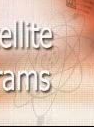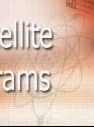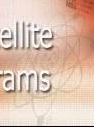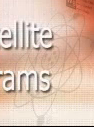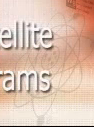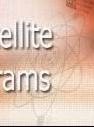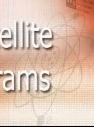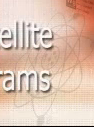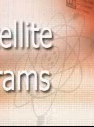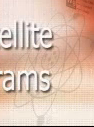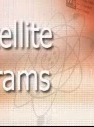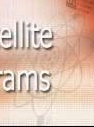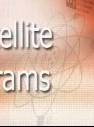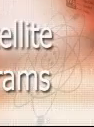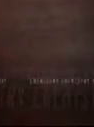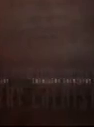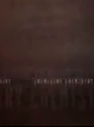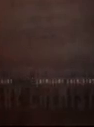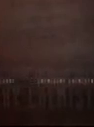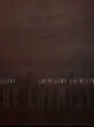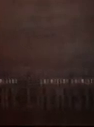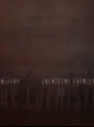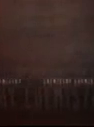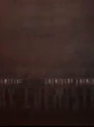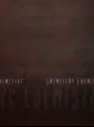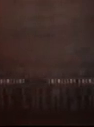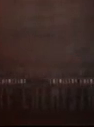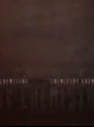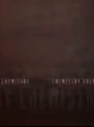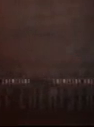Educational Satellite Television Programs.